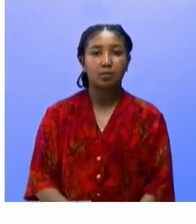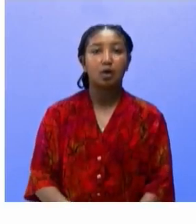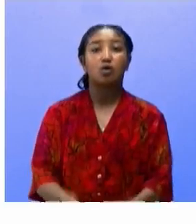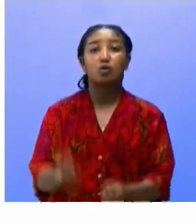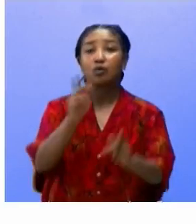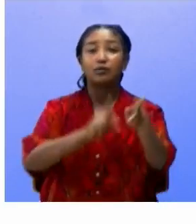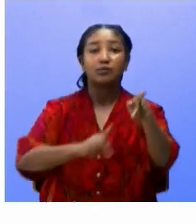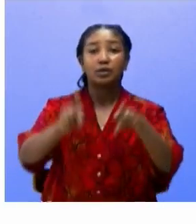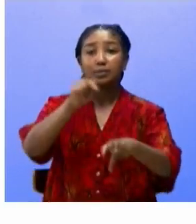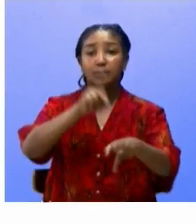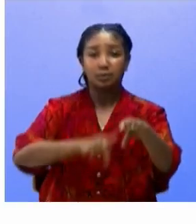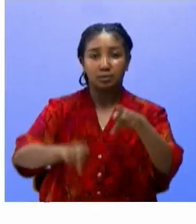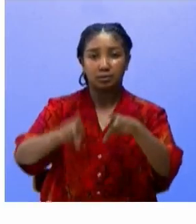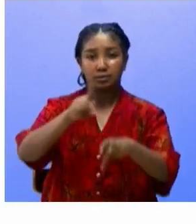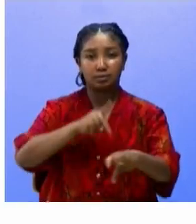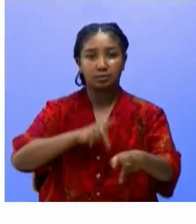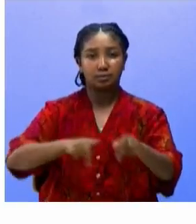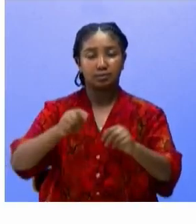people